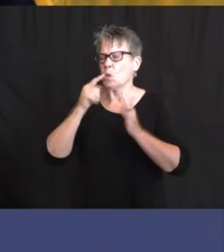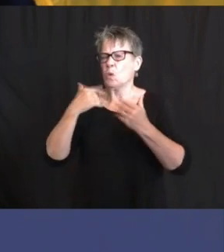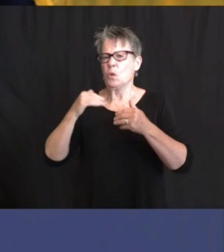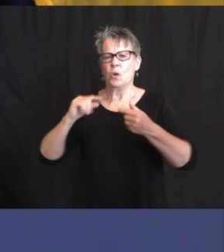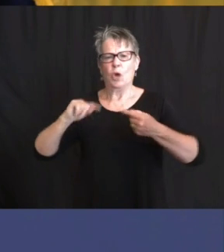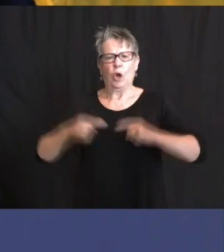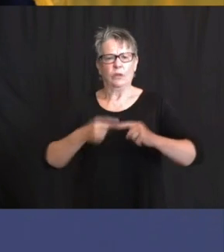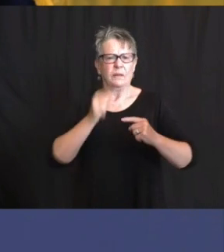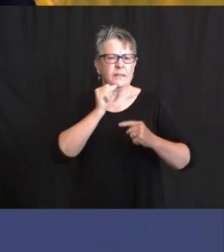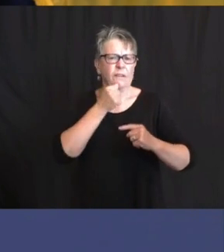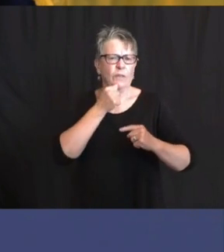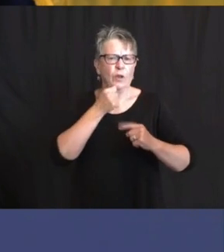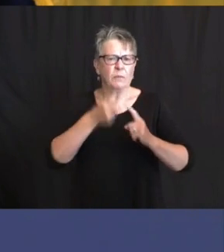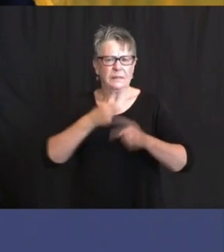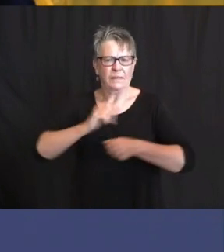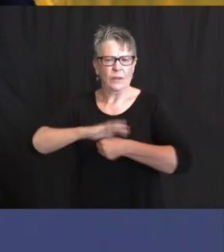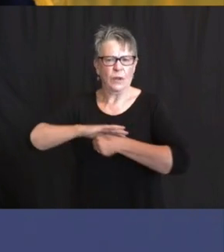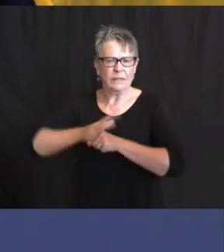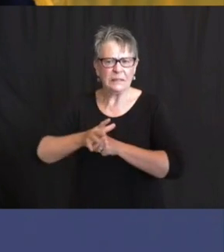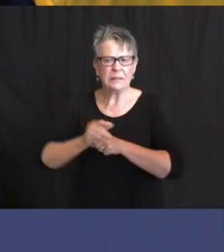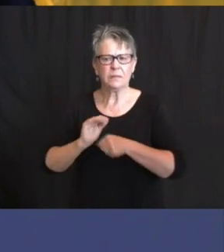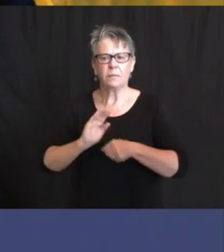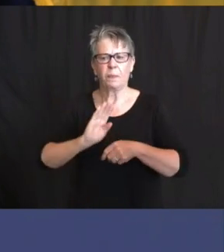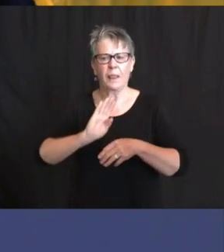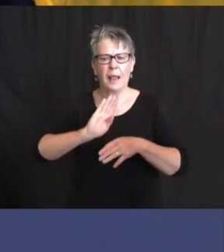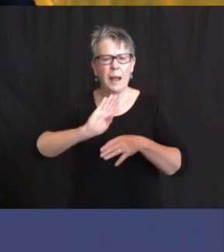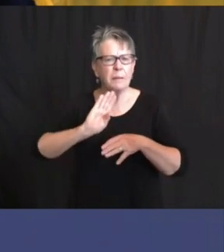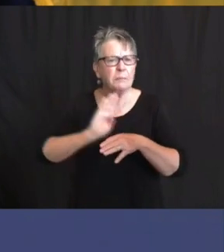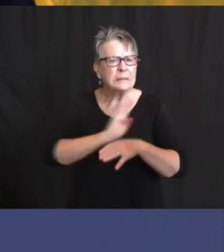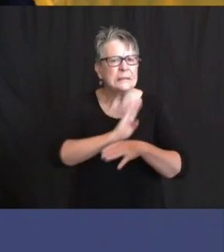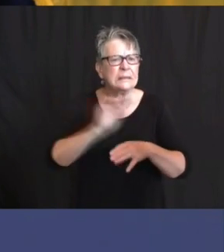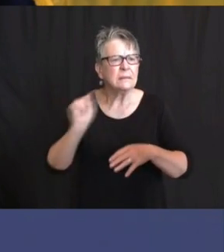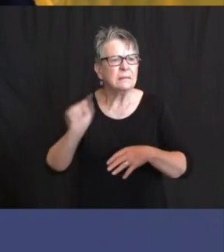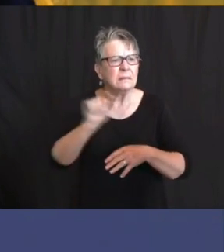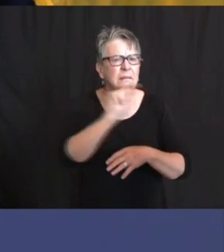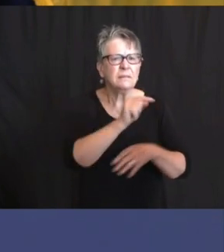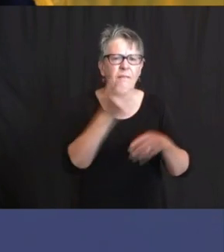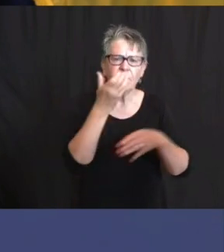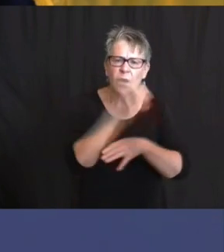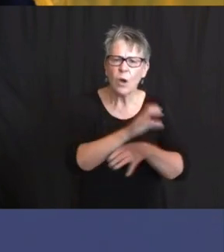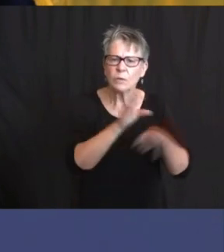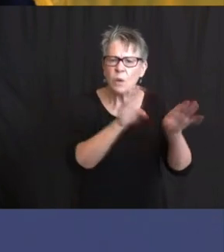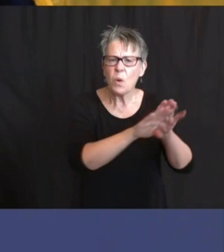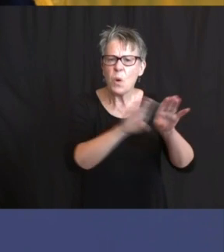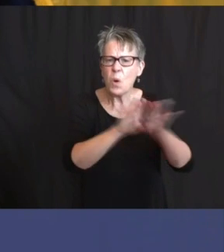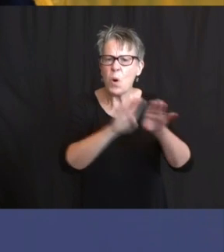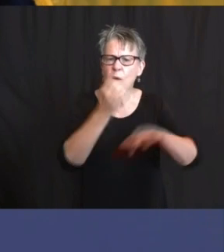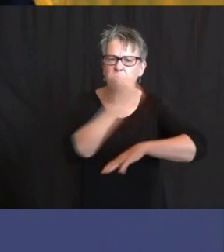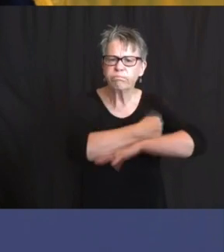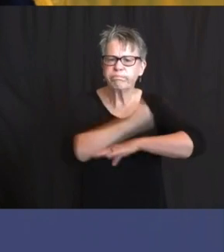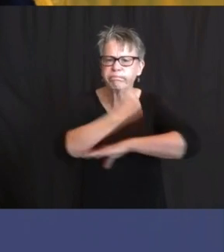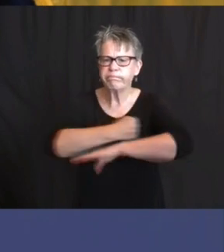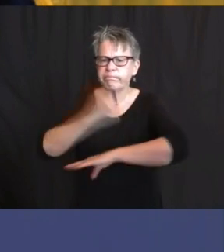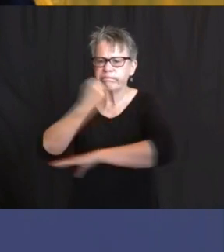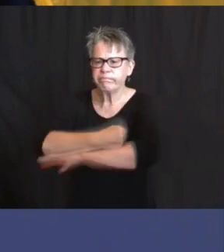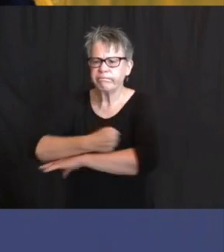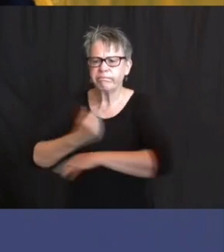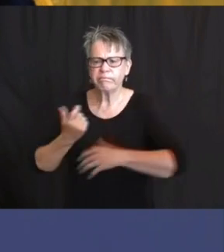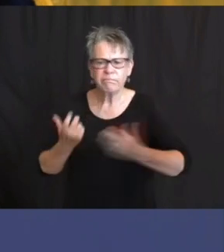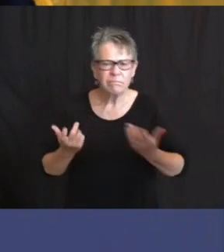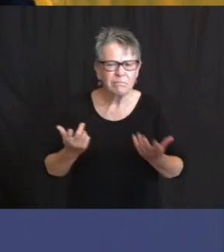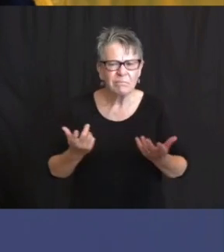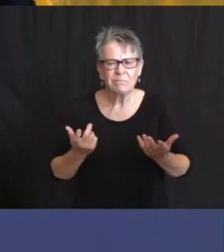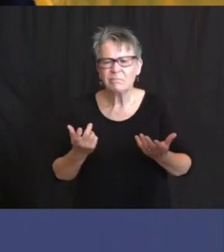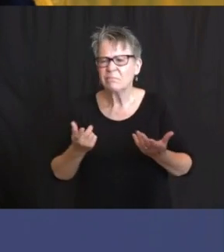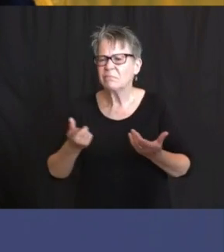and so forth. So isn't it fair and reasonable, do you think, to ask public sector workers to at least not get pay raises for the time